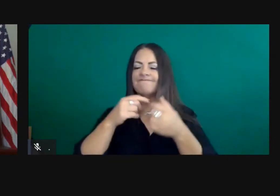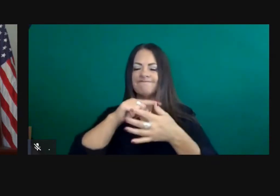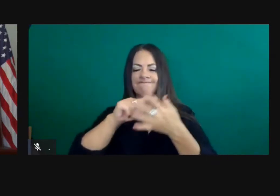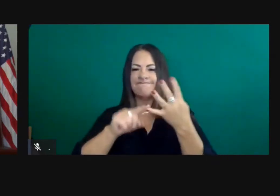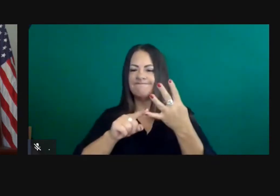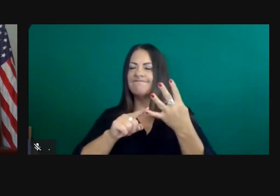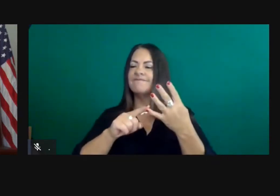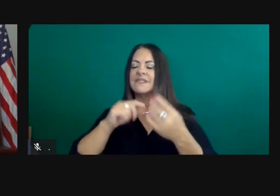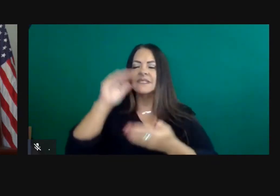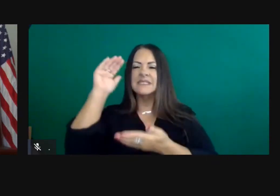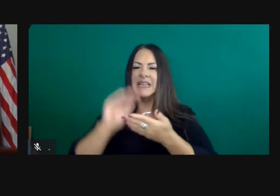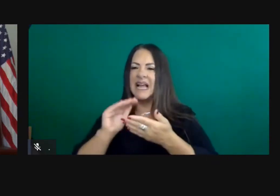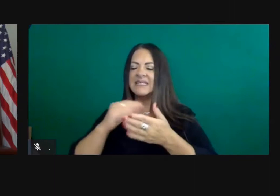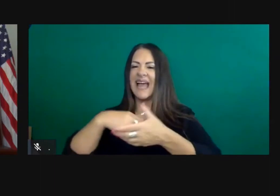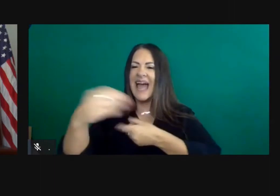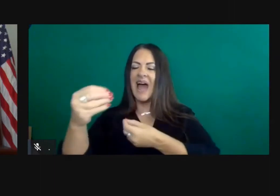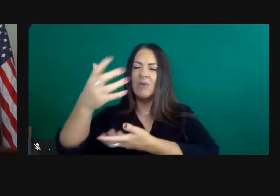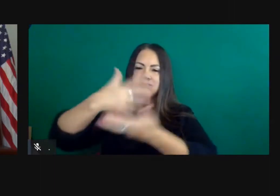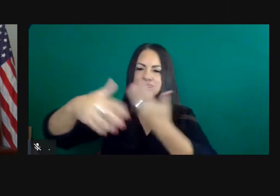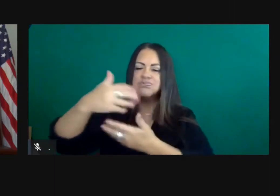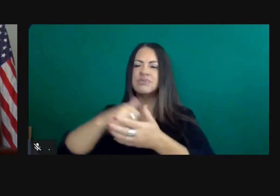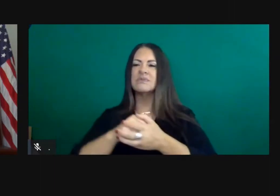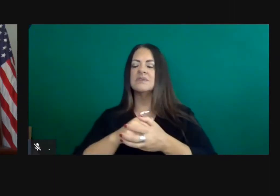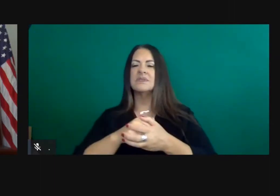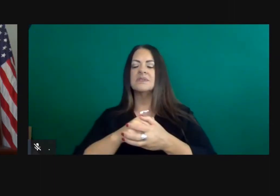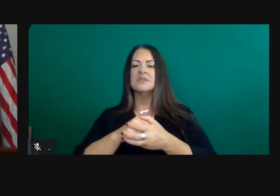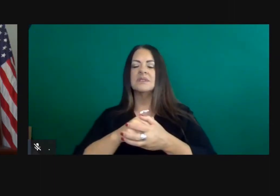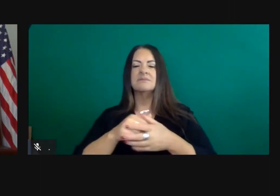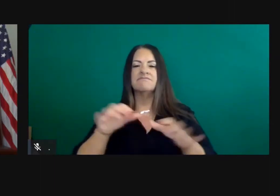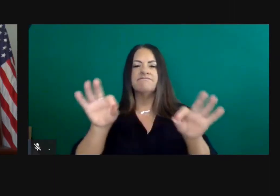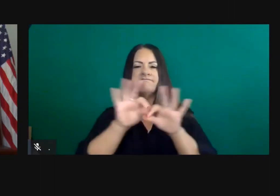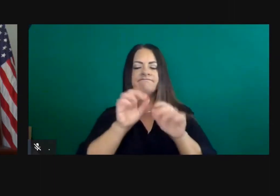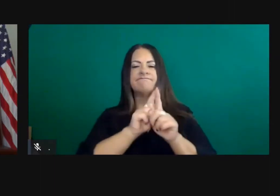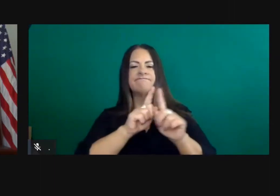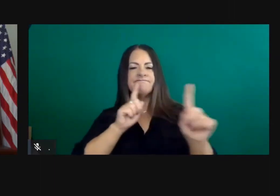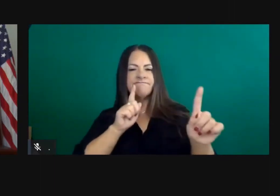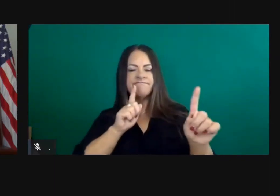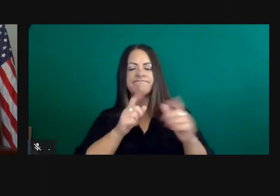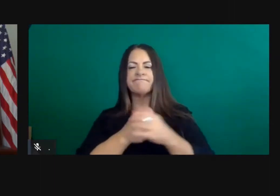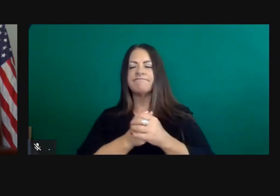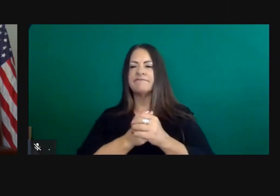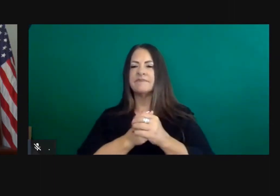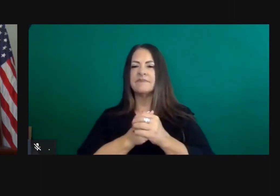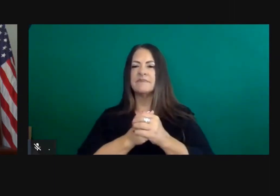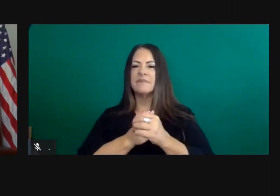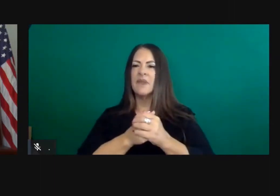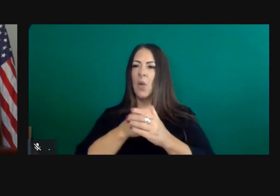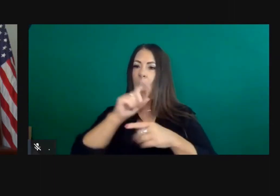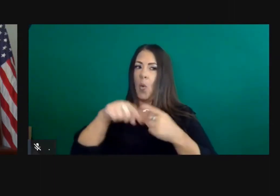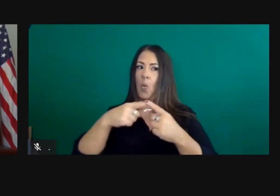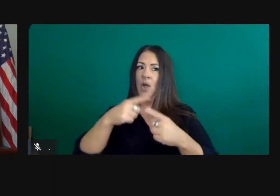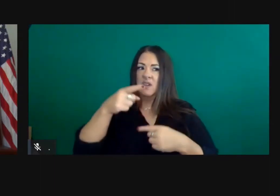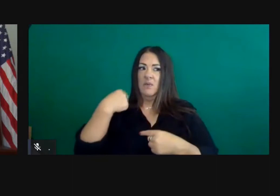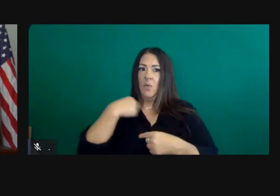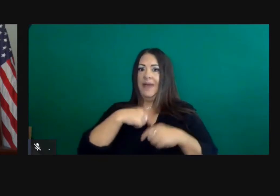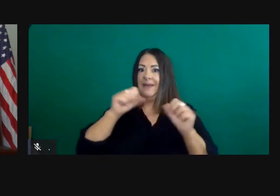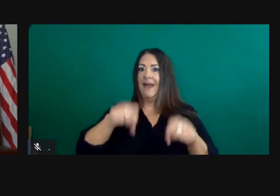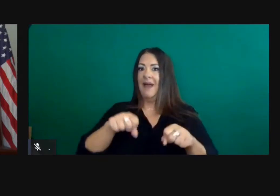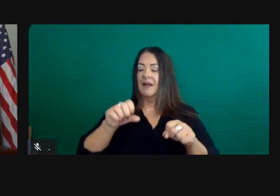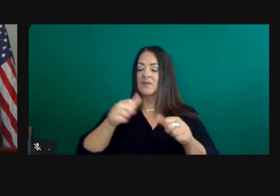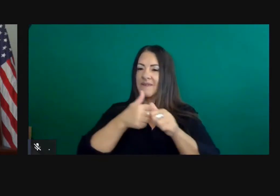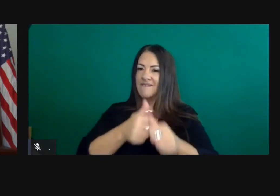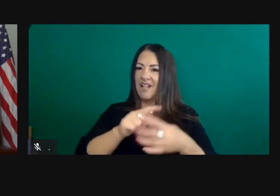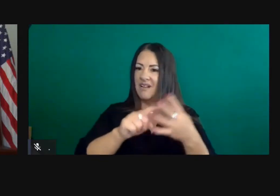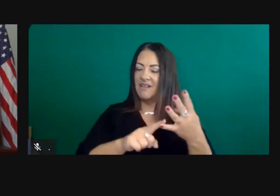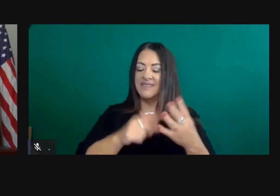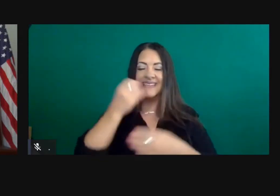our mixing, that we continue to wear our face covering, and that we keep physically distanced when we're able to. And that when we're